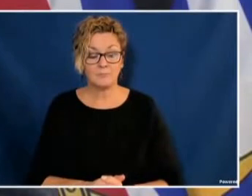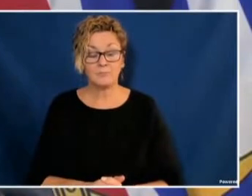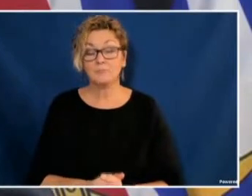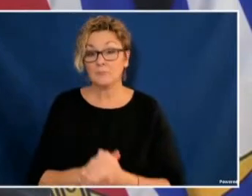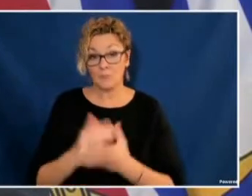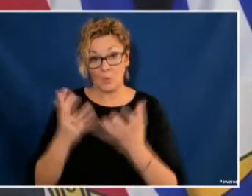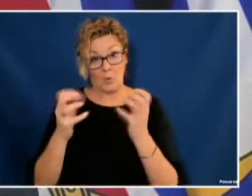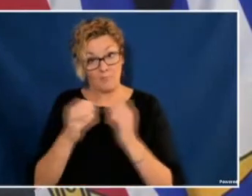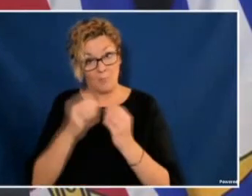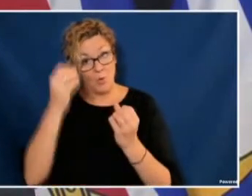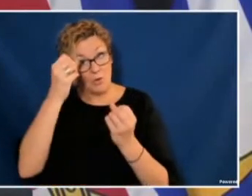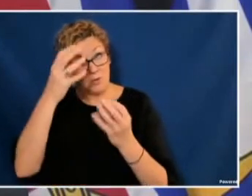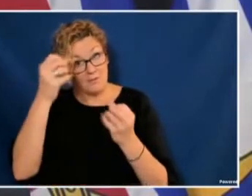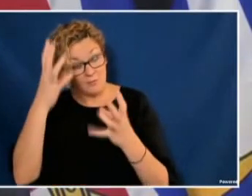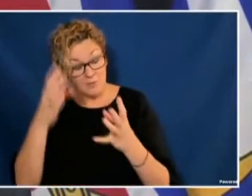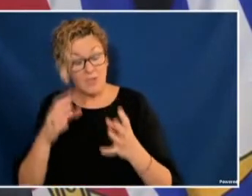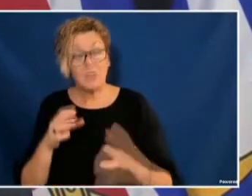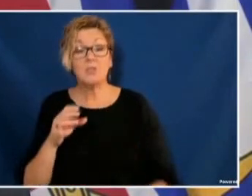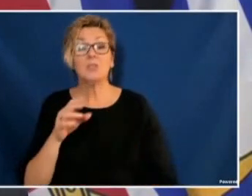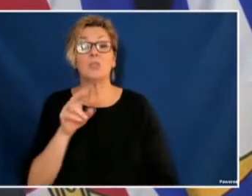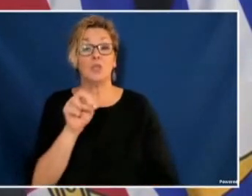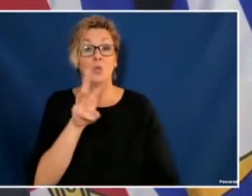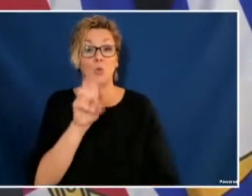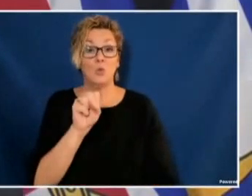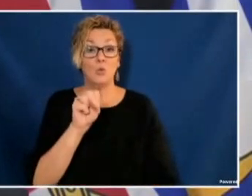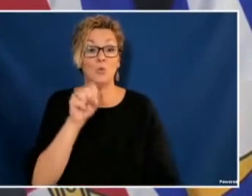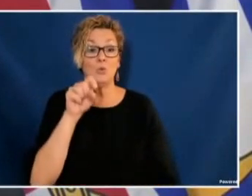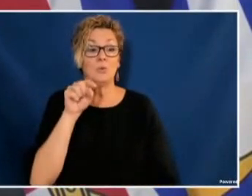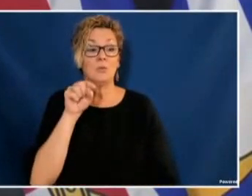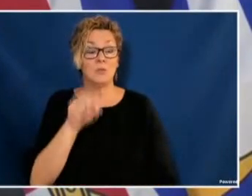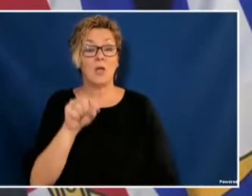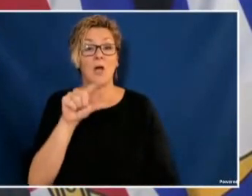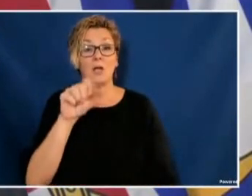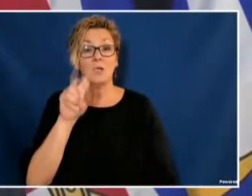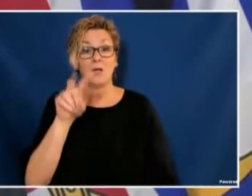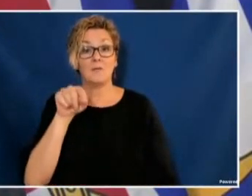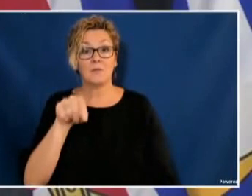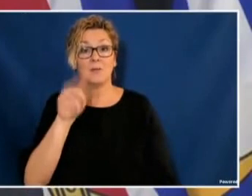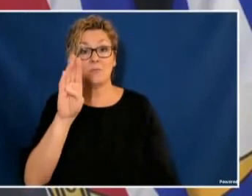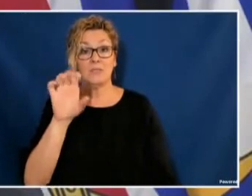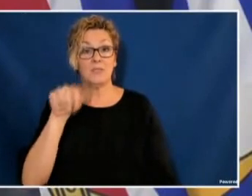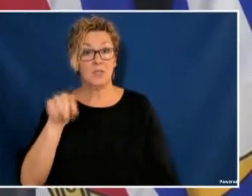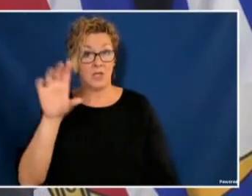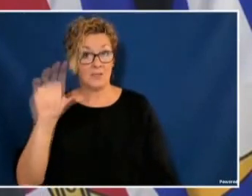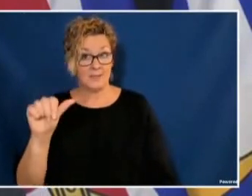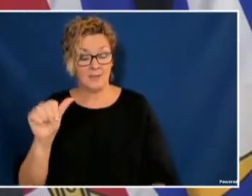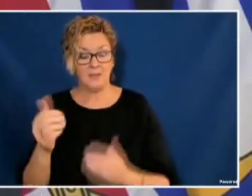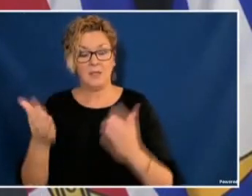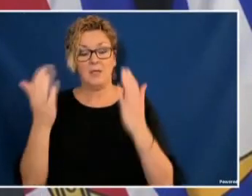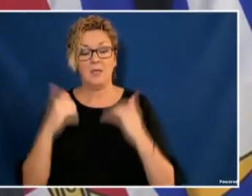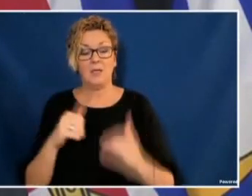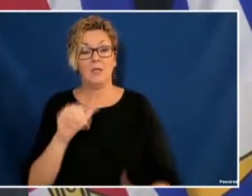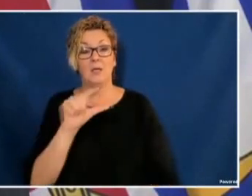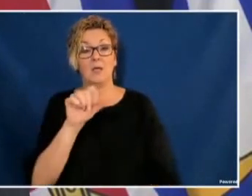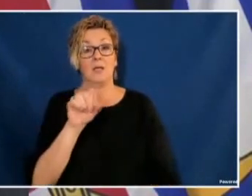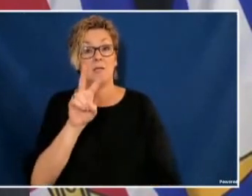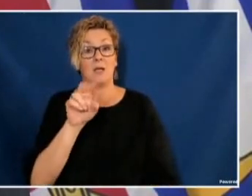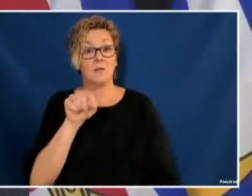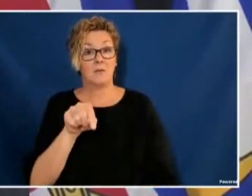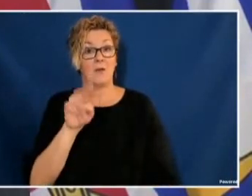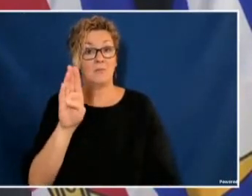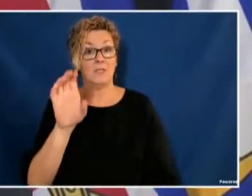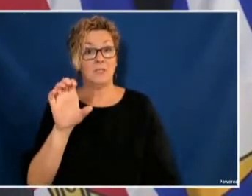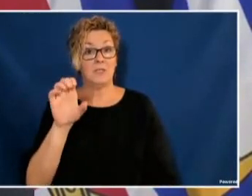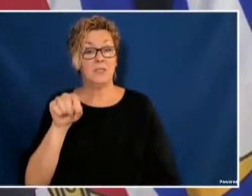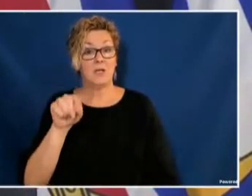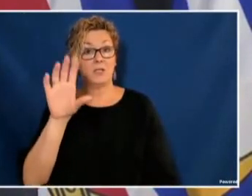they're in pharmacies. And we heard about the delivery of immunization today, influenza immunization, grocery stores and distribution, a host of